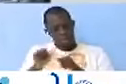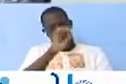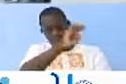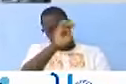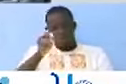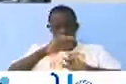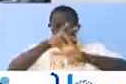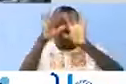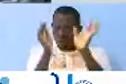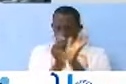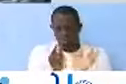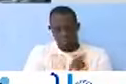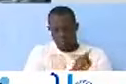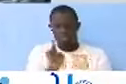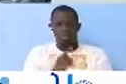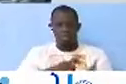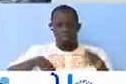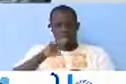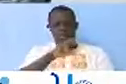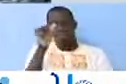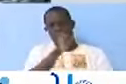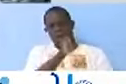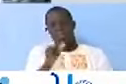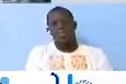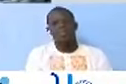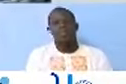of them to come back. And